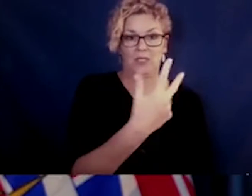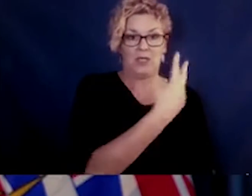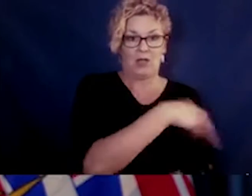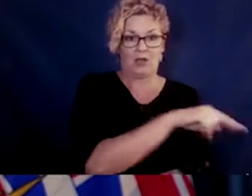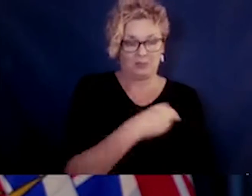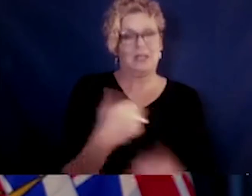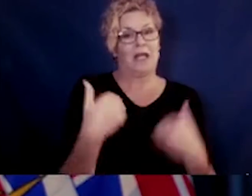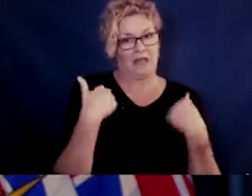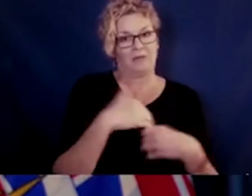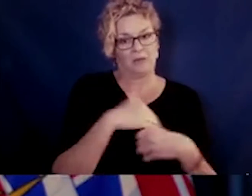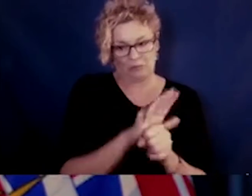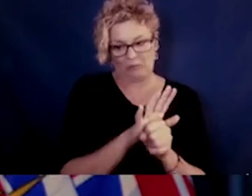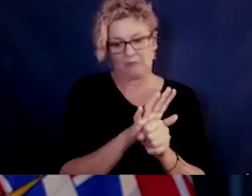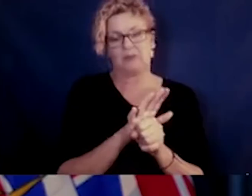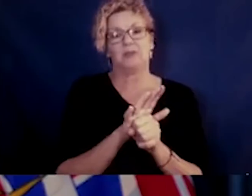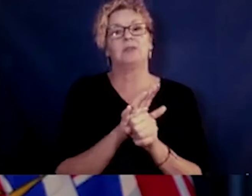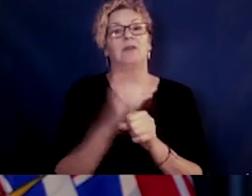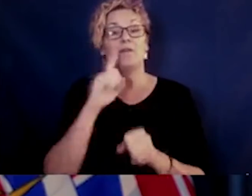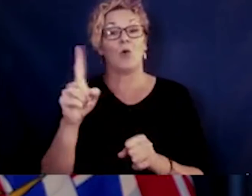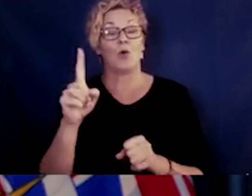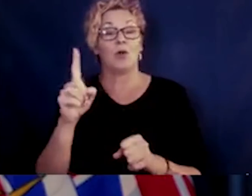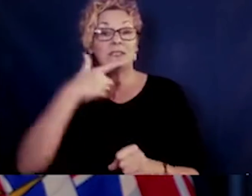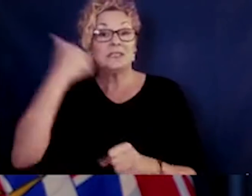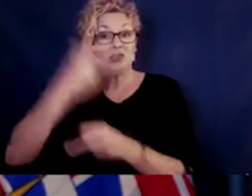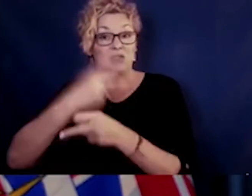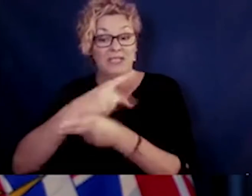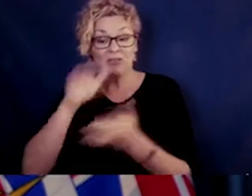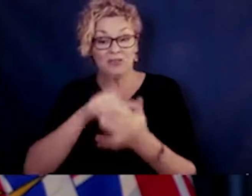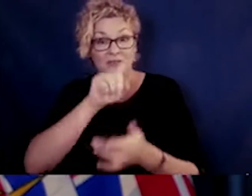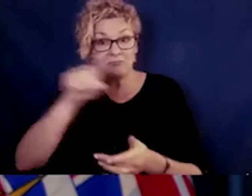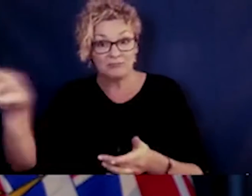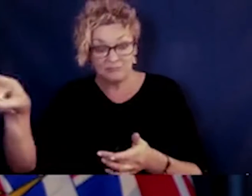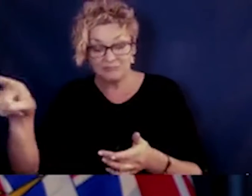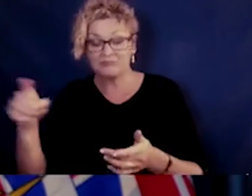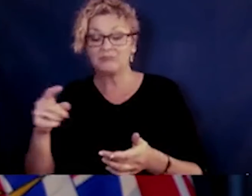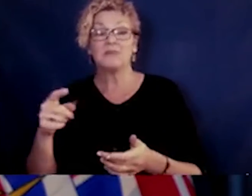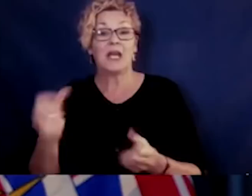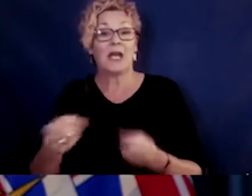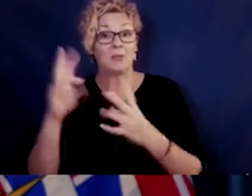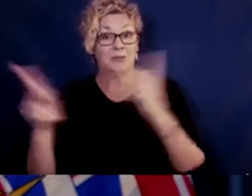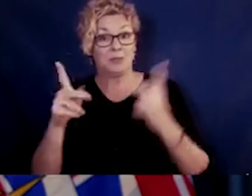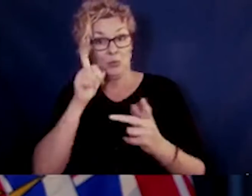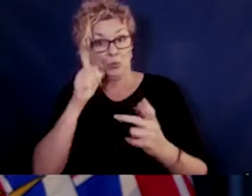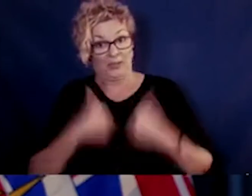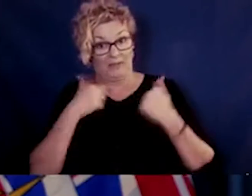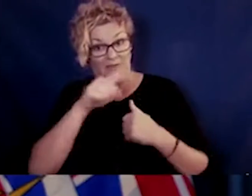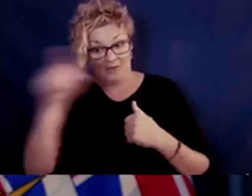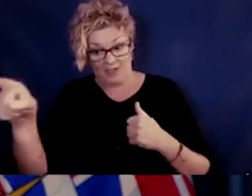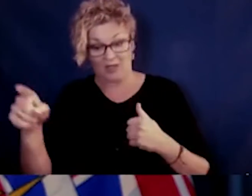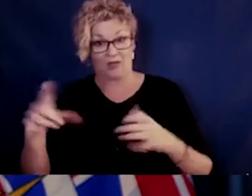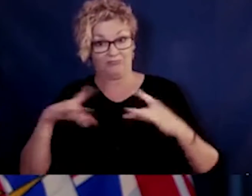like to see, and on average are higher than what we were seeing in the past week. But it is important to look at them in